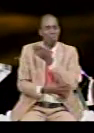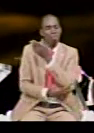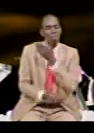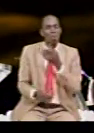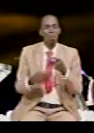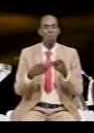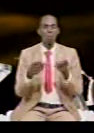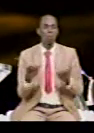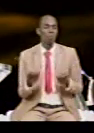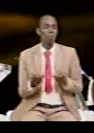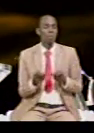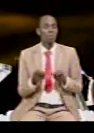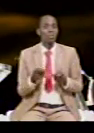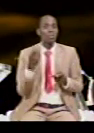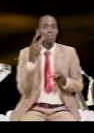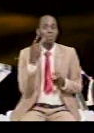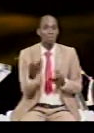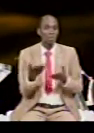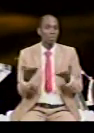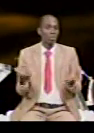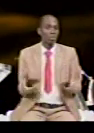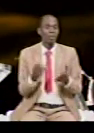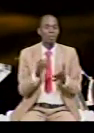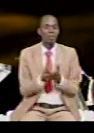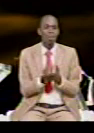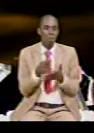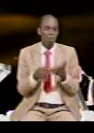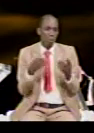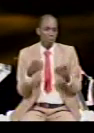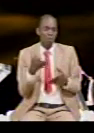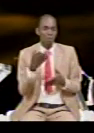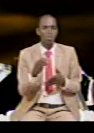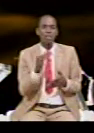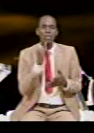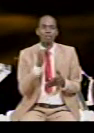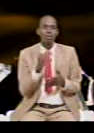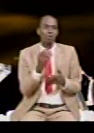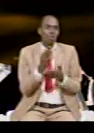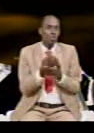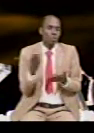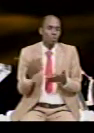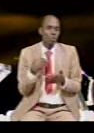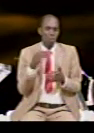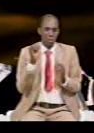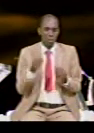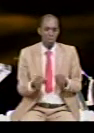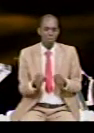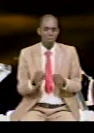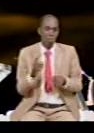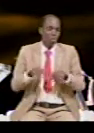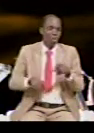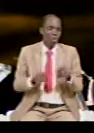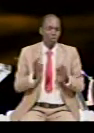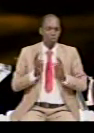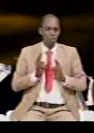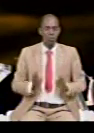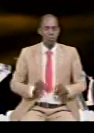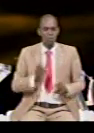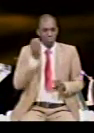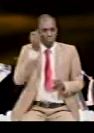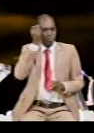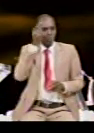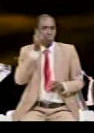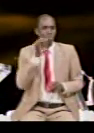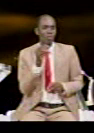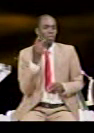than what we can humanly imagine. And God has made a provision. He